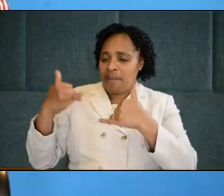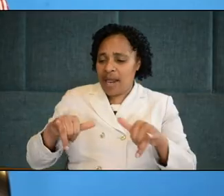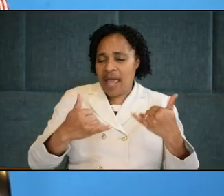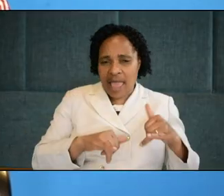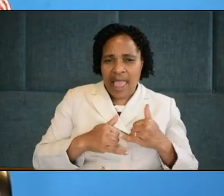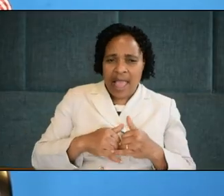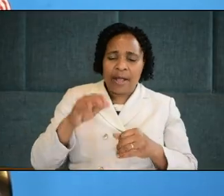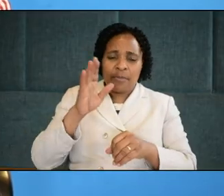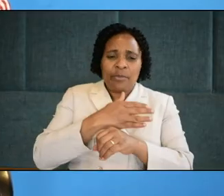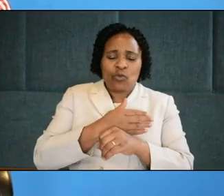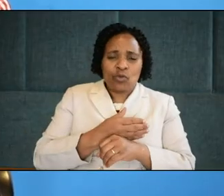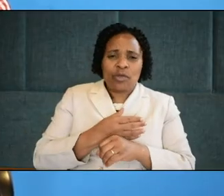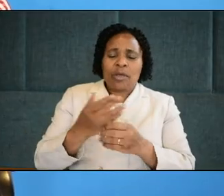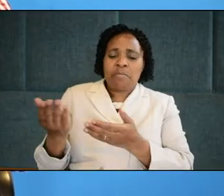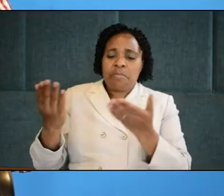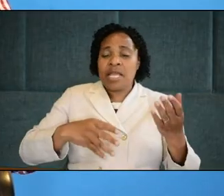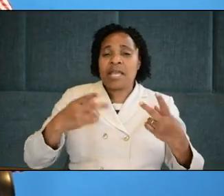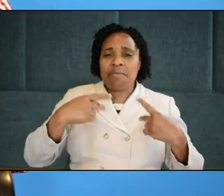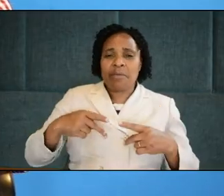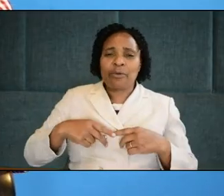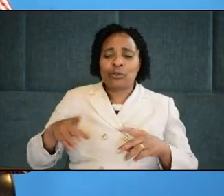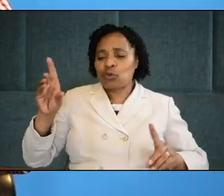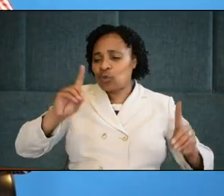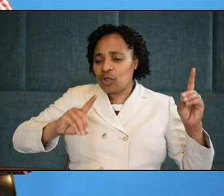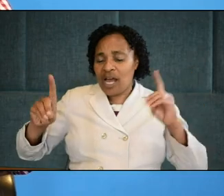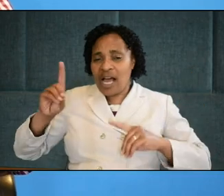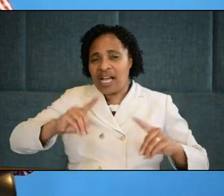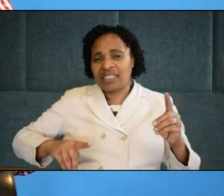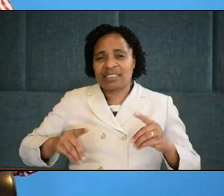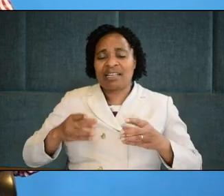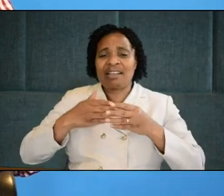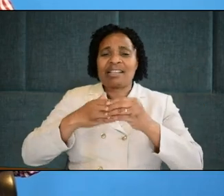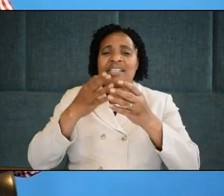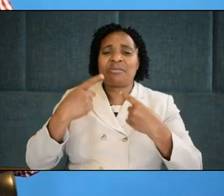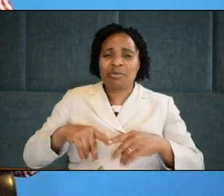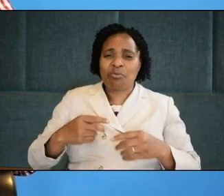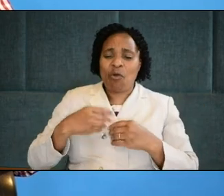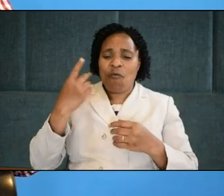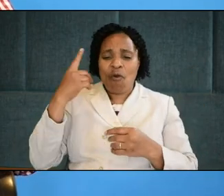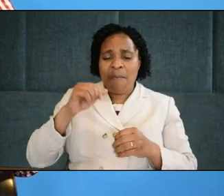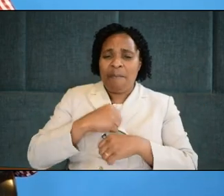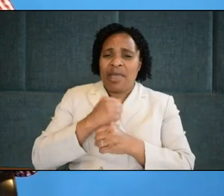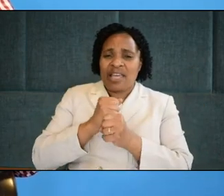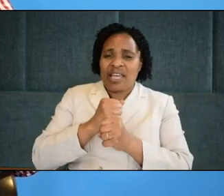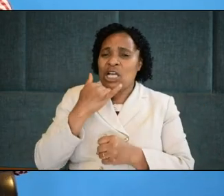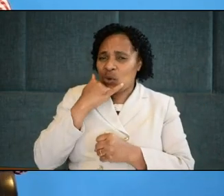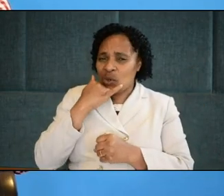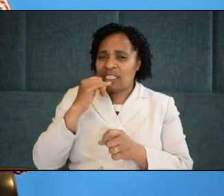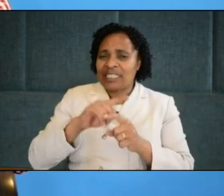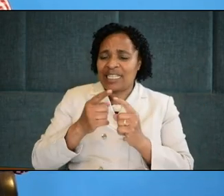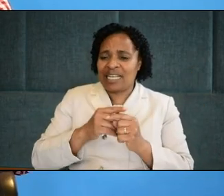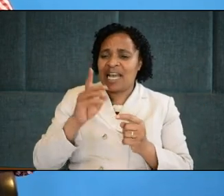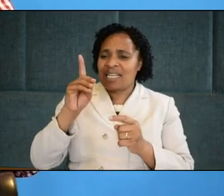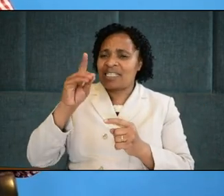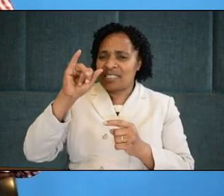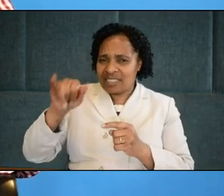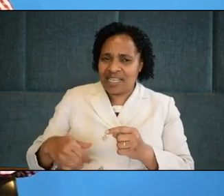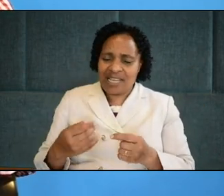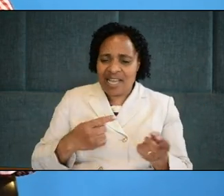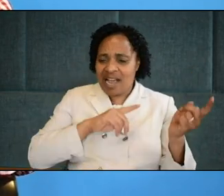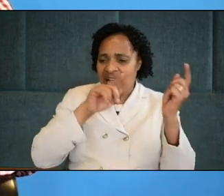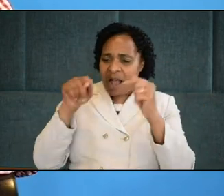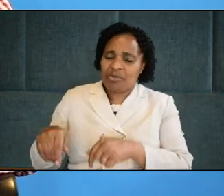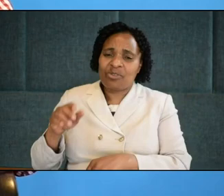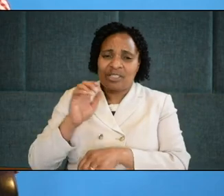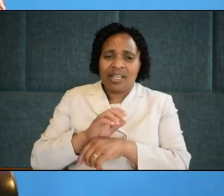bringing people to actually dance, and that leads people to fornication, right? And then suddenly a DJ comes to church, and